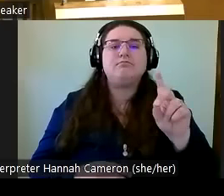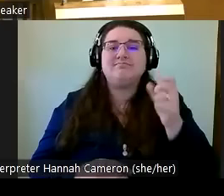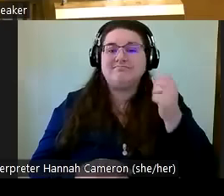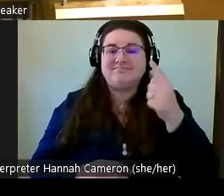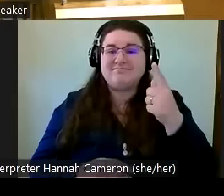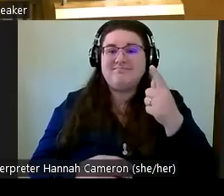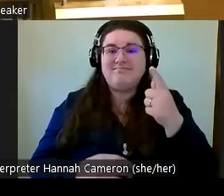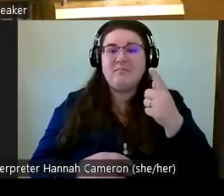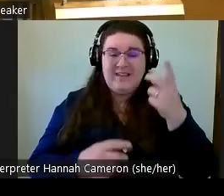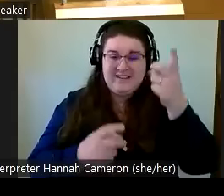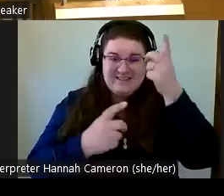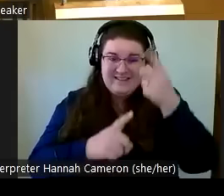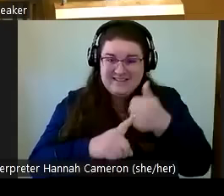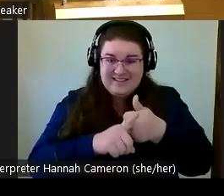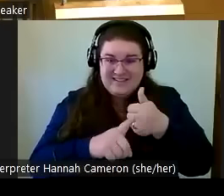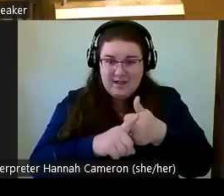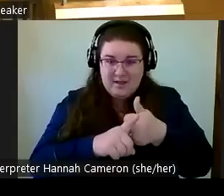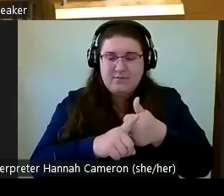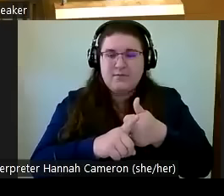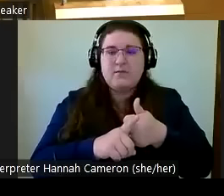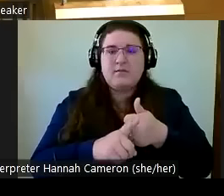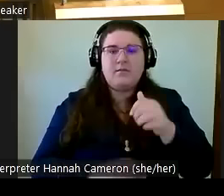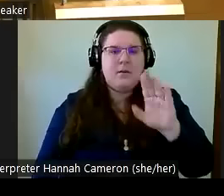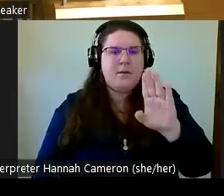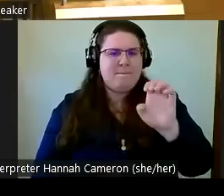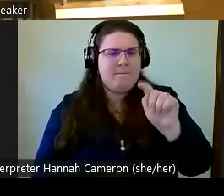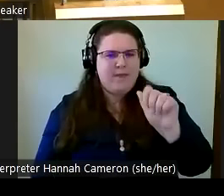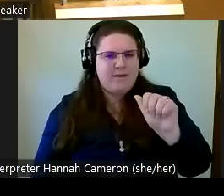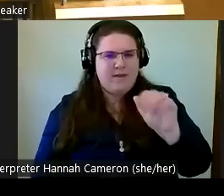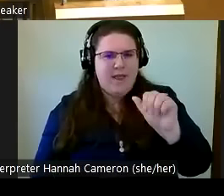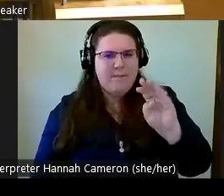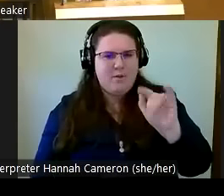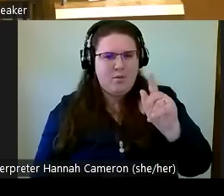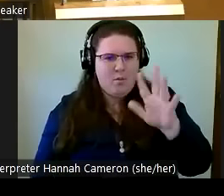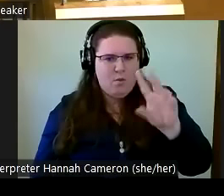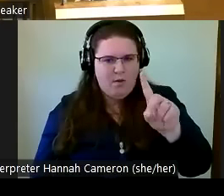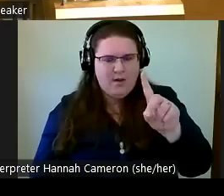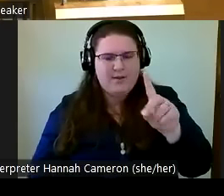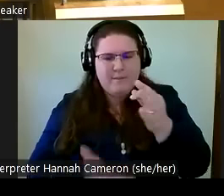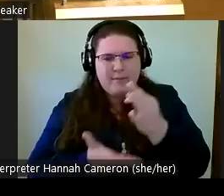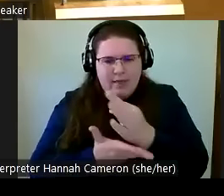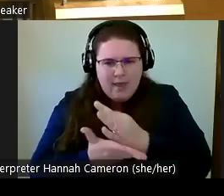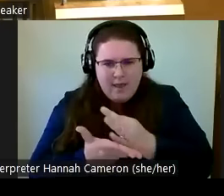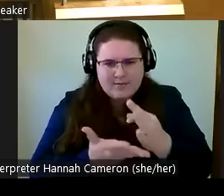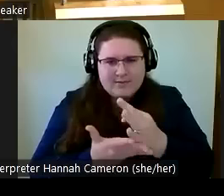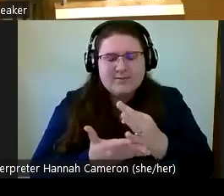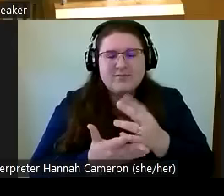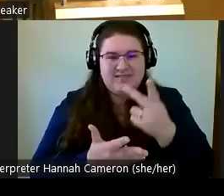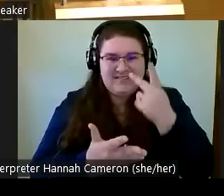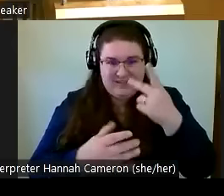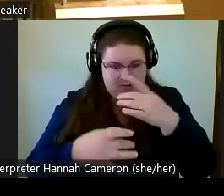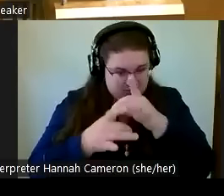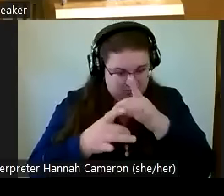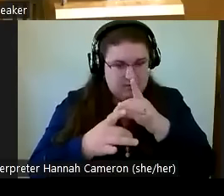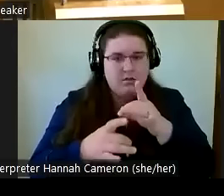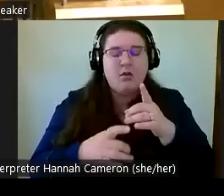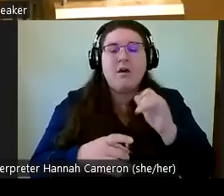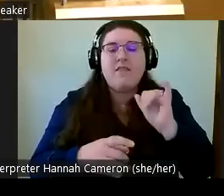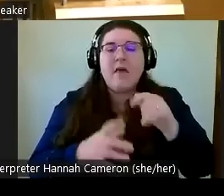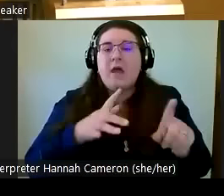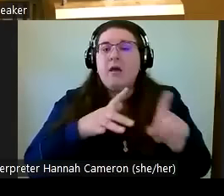disease itself, what I'm referring to is the beta amyloid plaques and the tau tangles that we see under a microscope, they appear years, if not